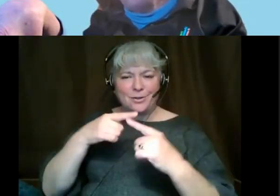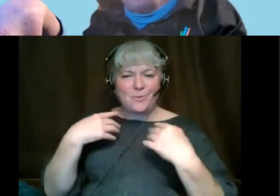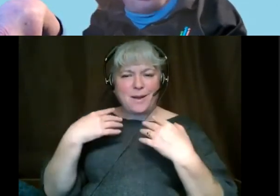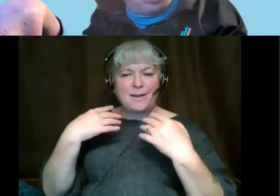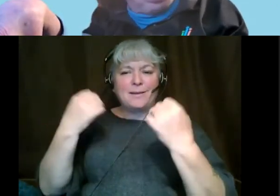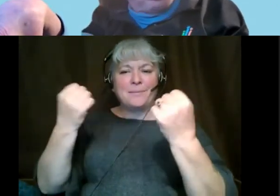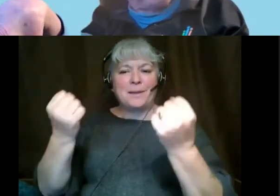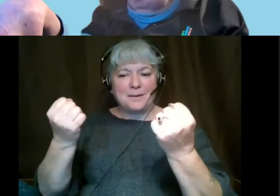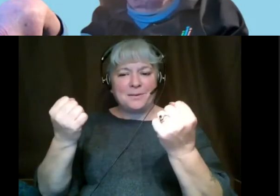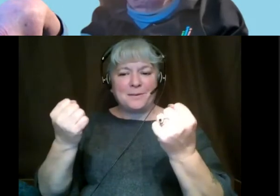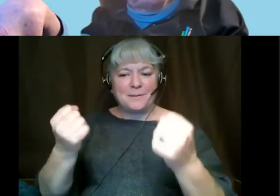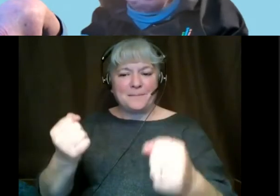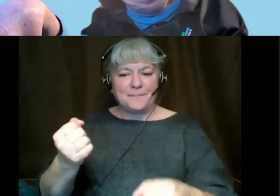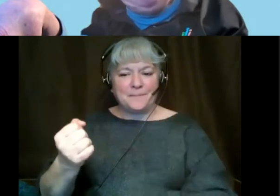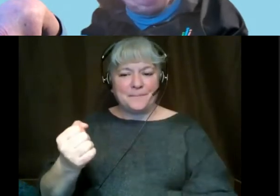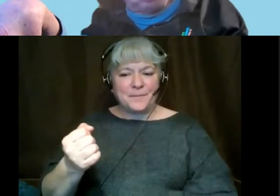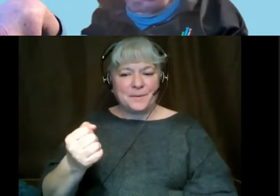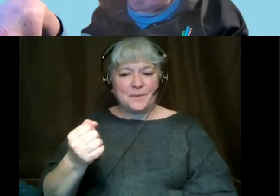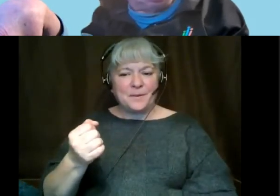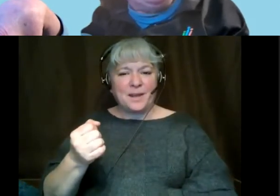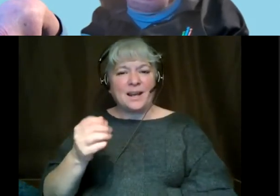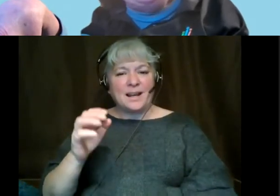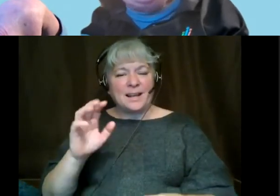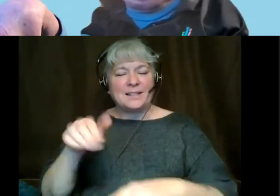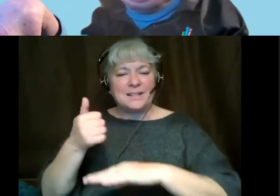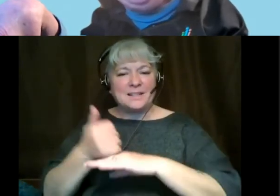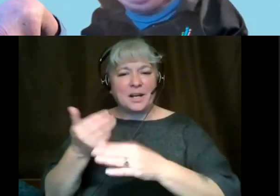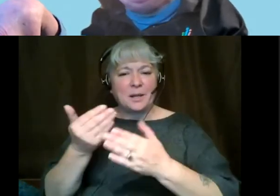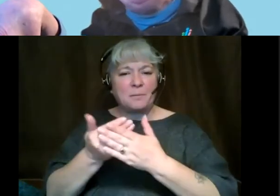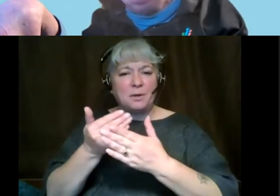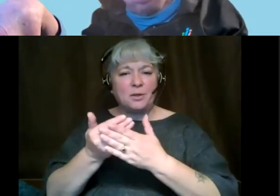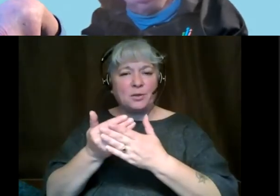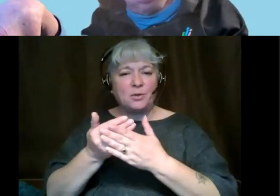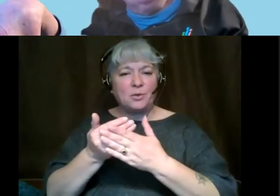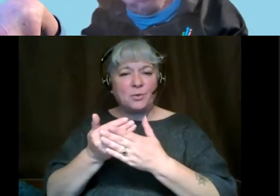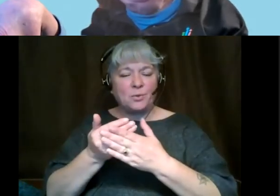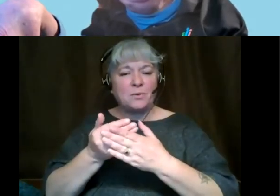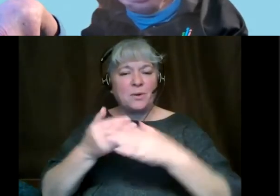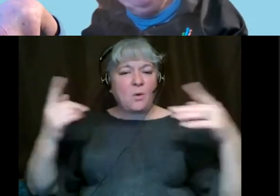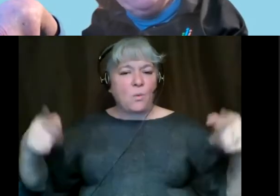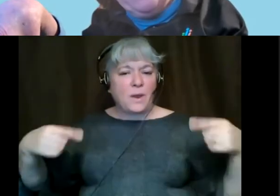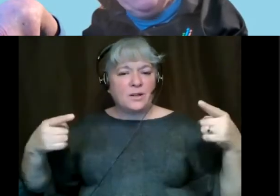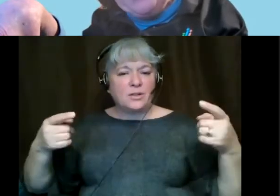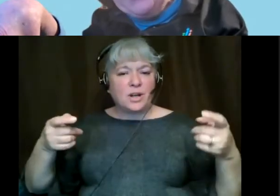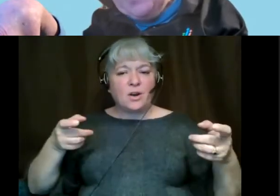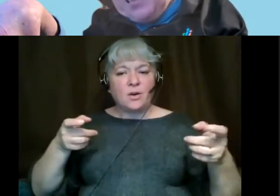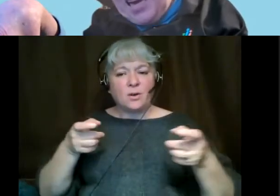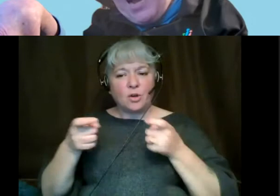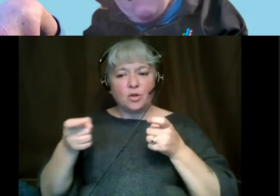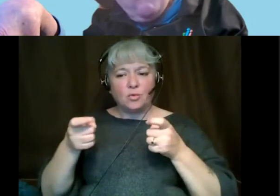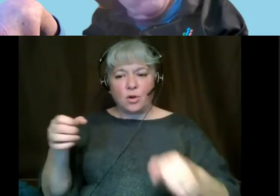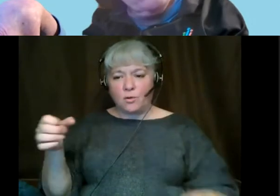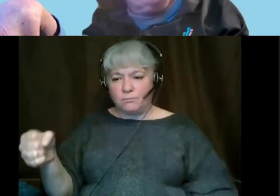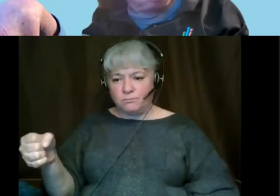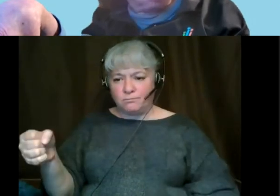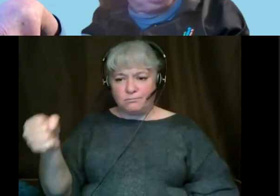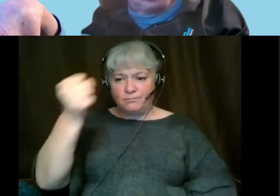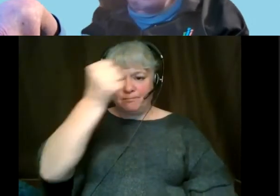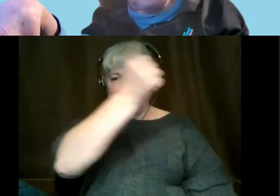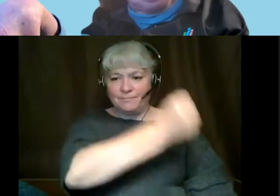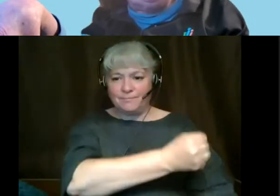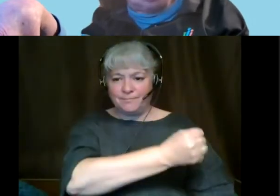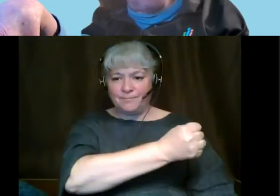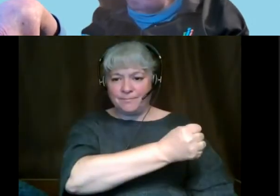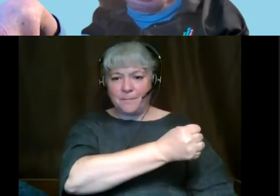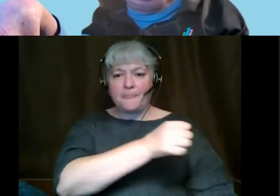chair, the control on my chair over to my right side. And